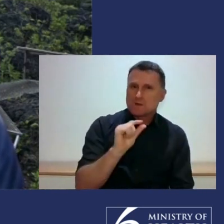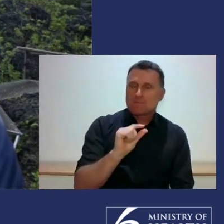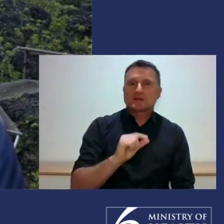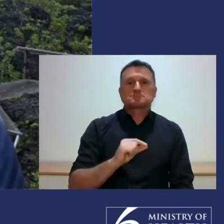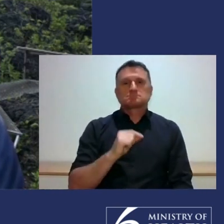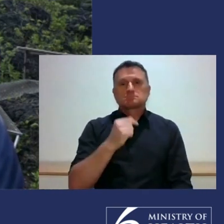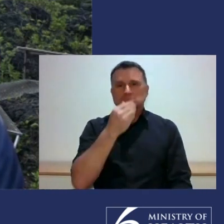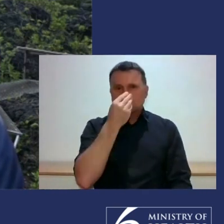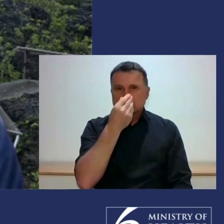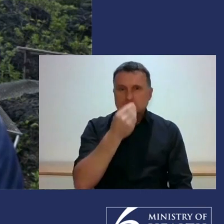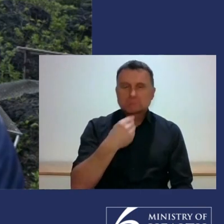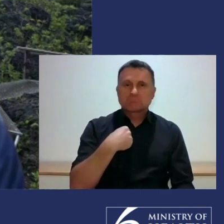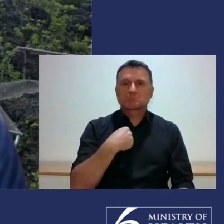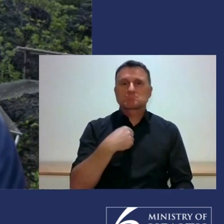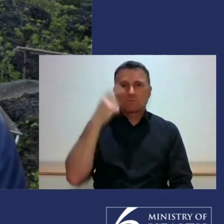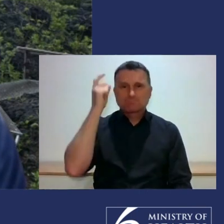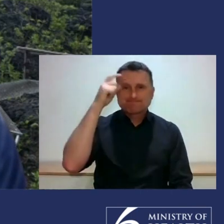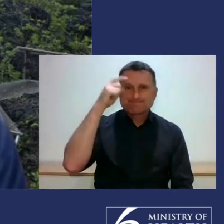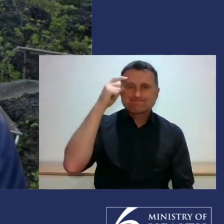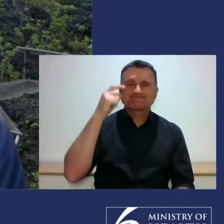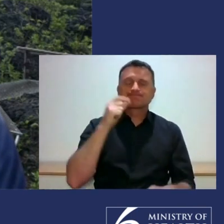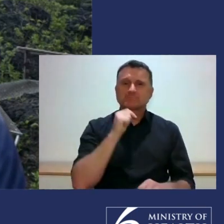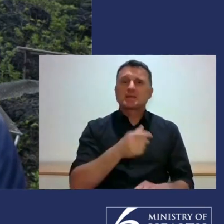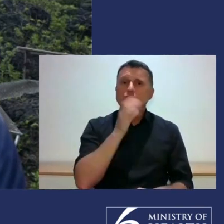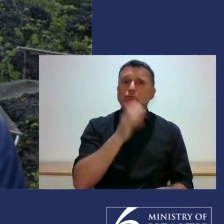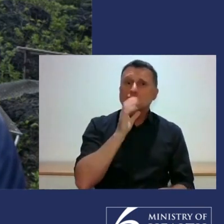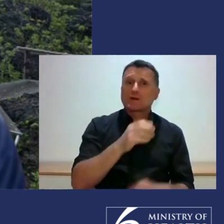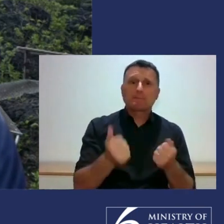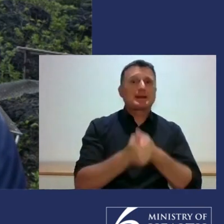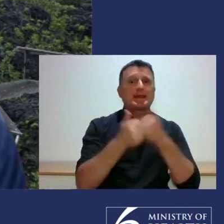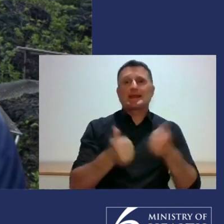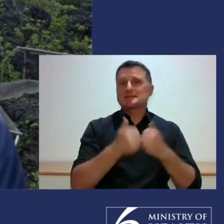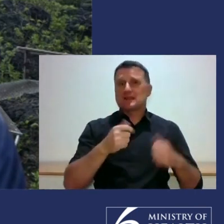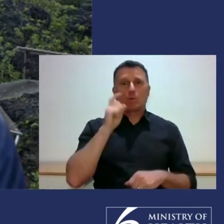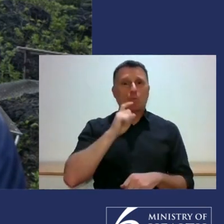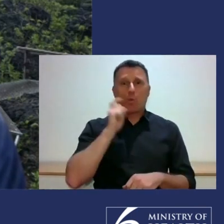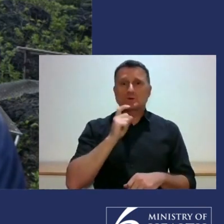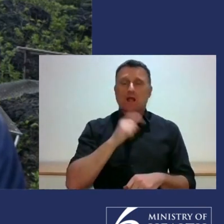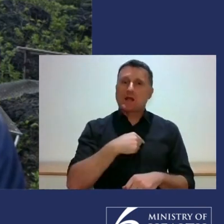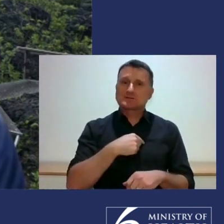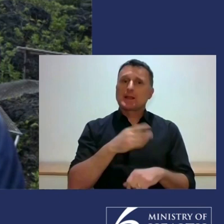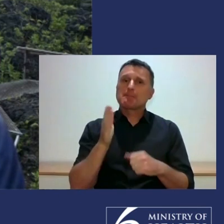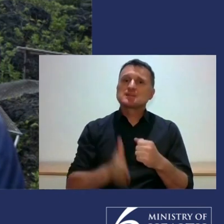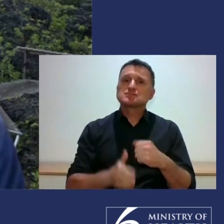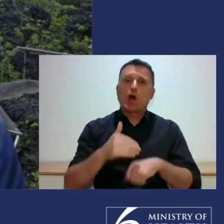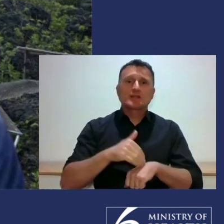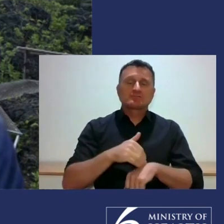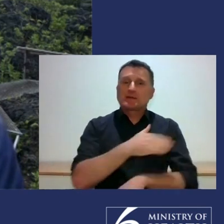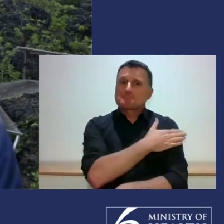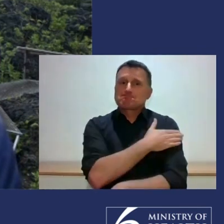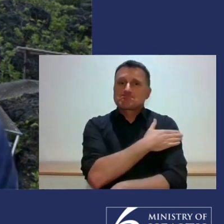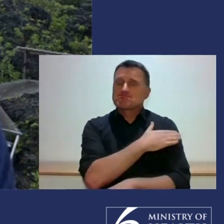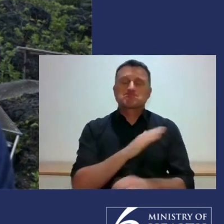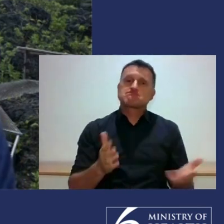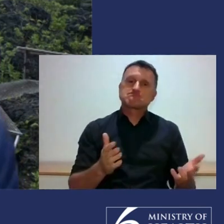fluid, rest, and then it goes away after 24 to 48 hours. So any major side effects that people worry about, that's